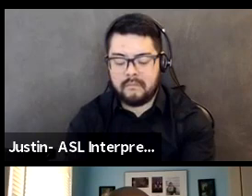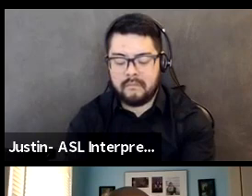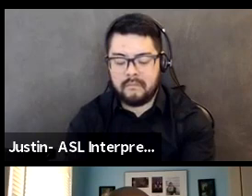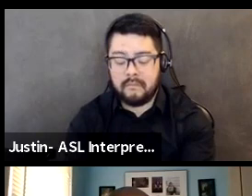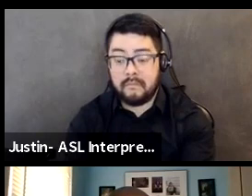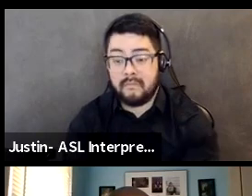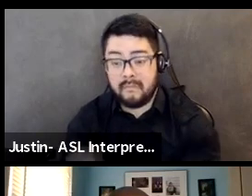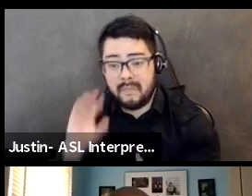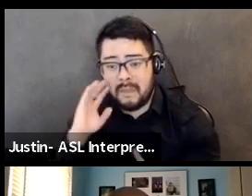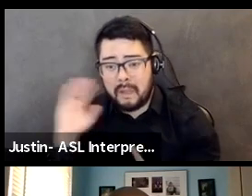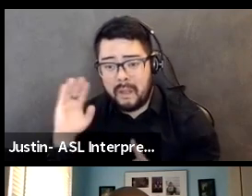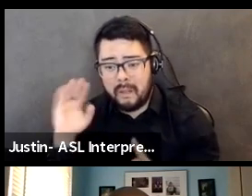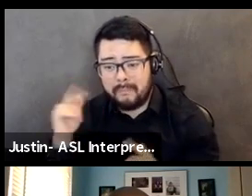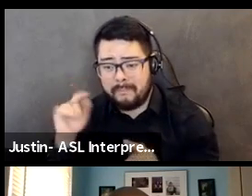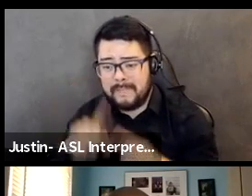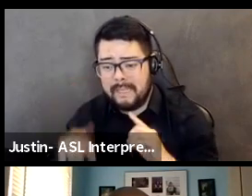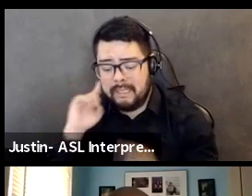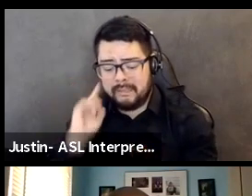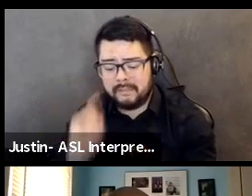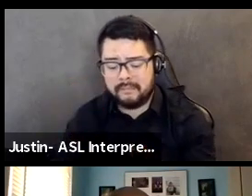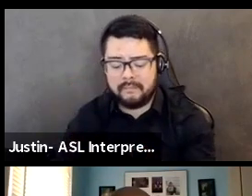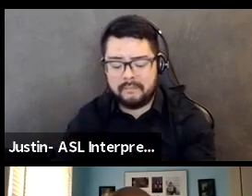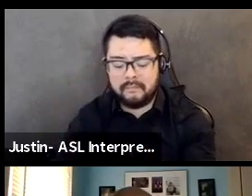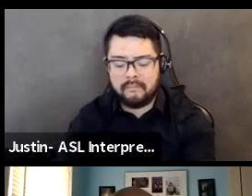mr major please unmute